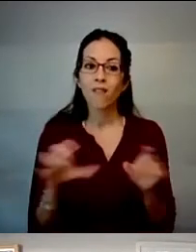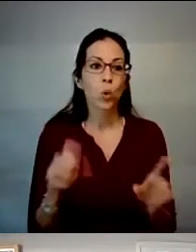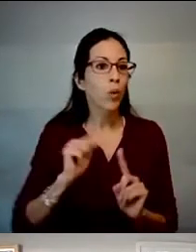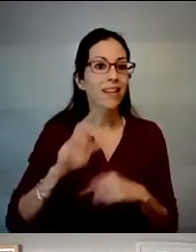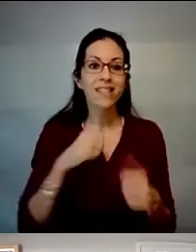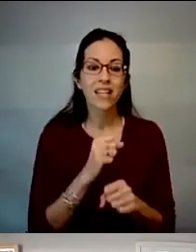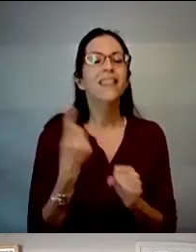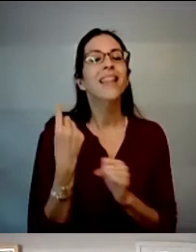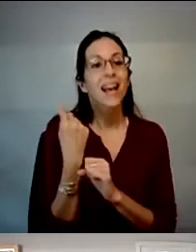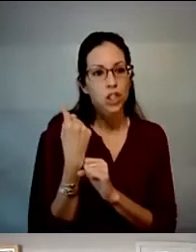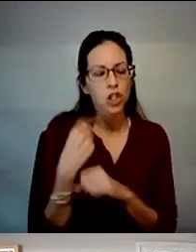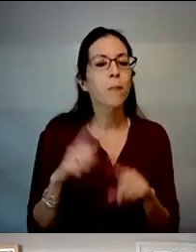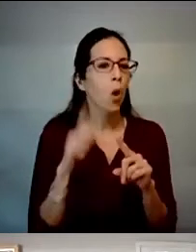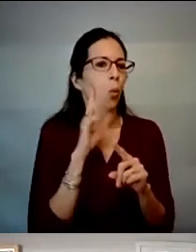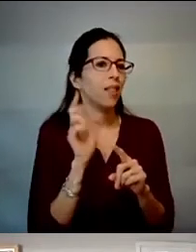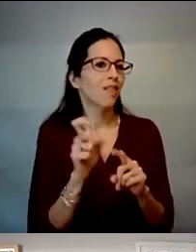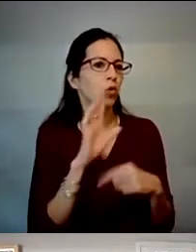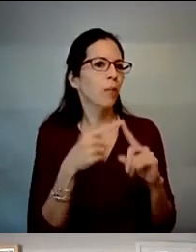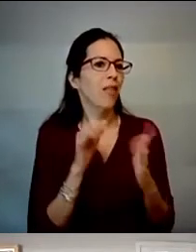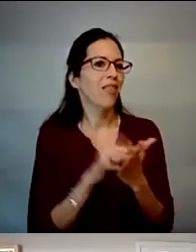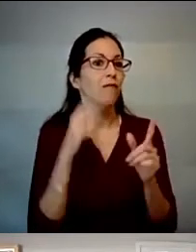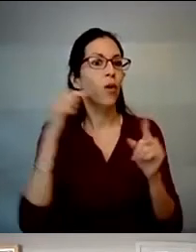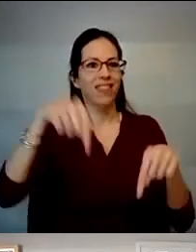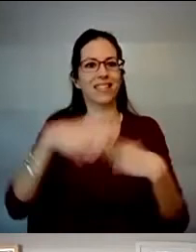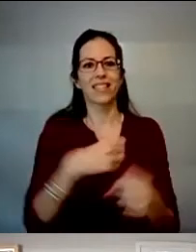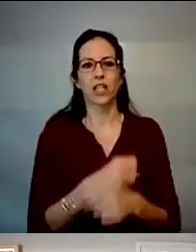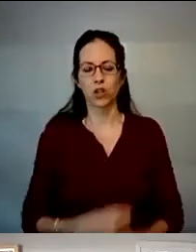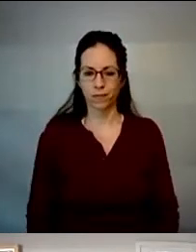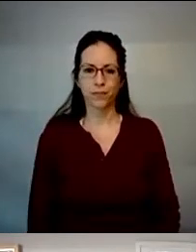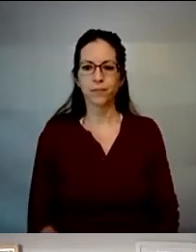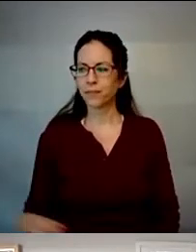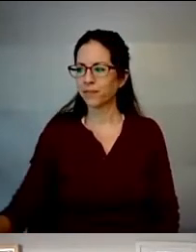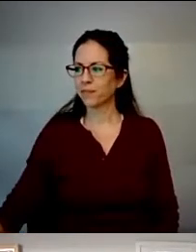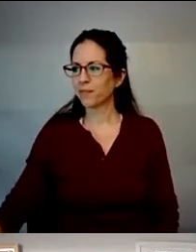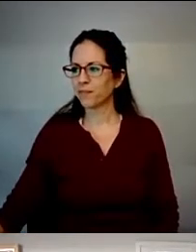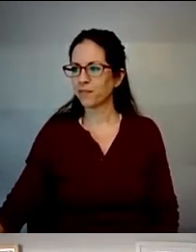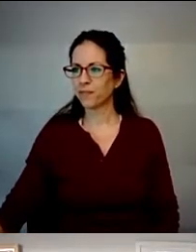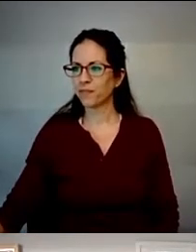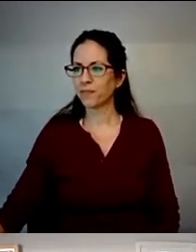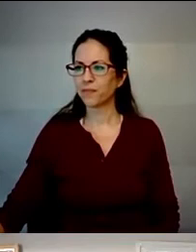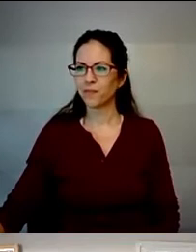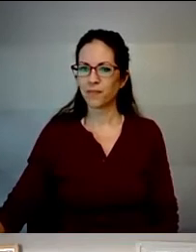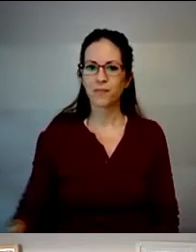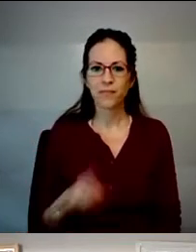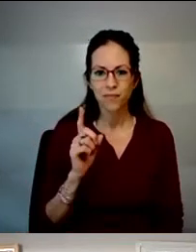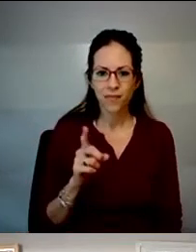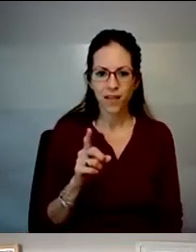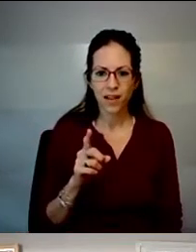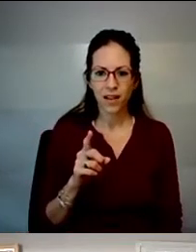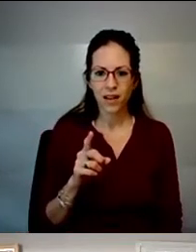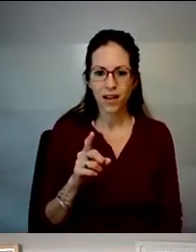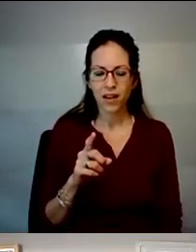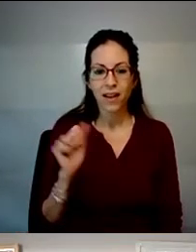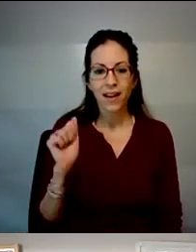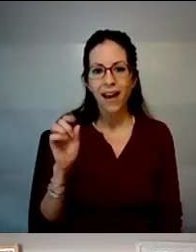with it this year, which I'll kind of talk about in a couple seconds too. Yeah. Thanks, Doug. Adam, I don't know if